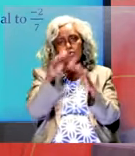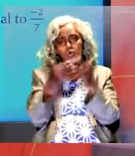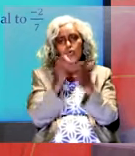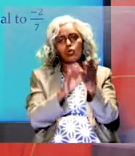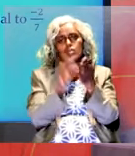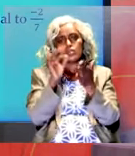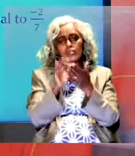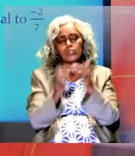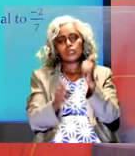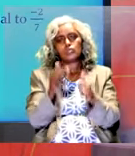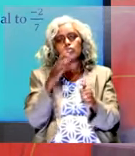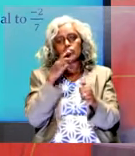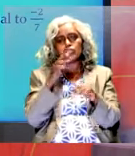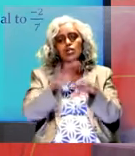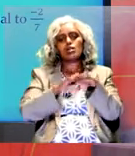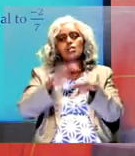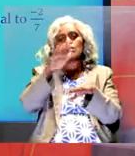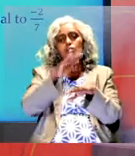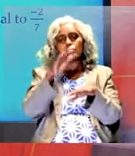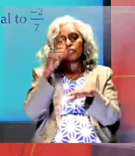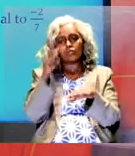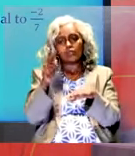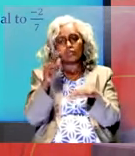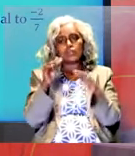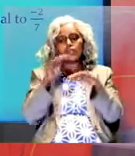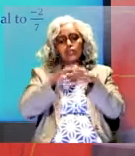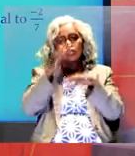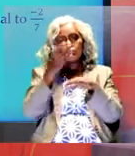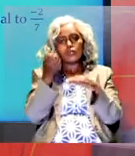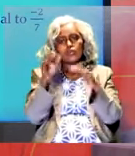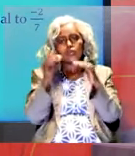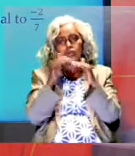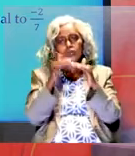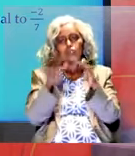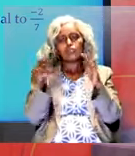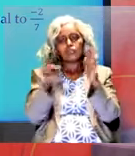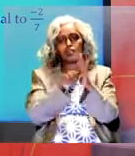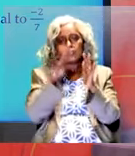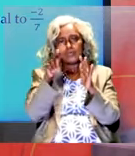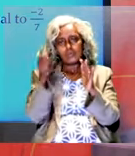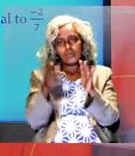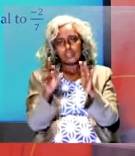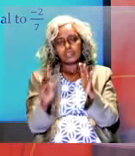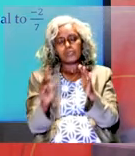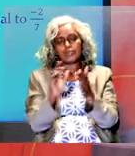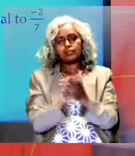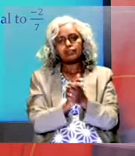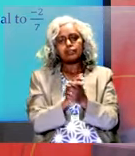which are above this one, greater or equal to negative 2 over 7. And